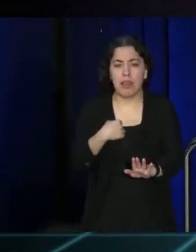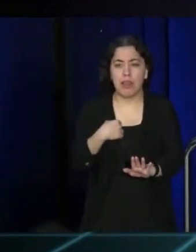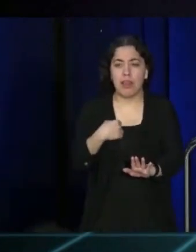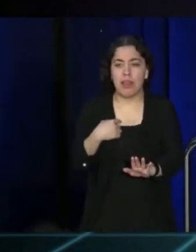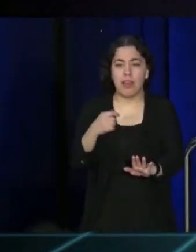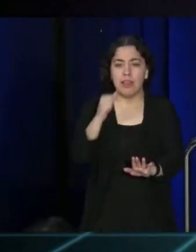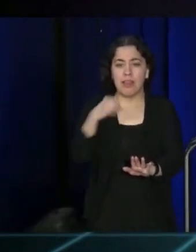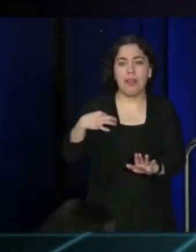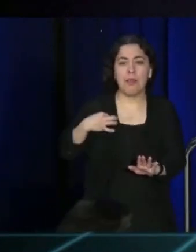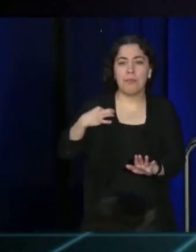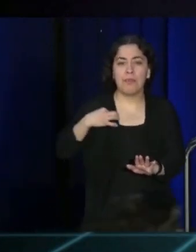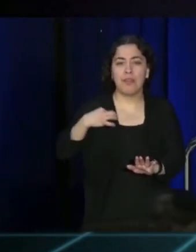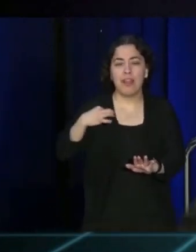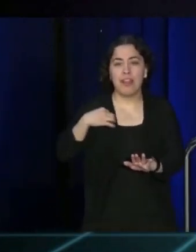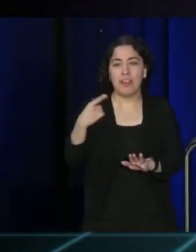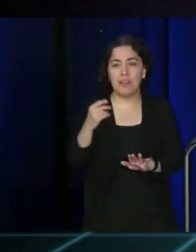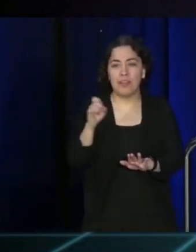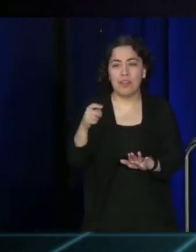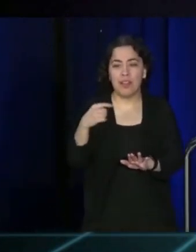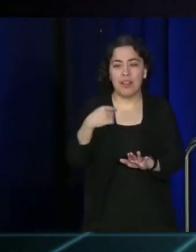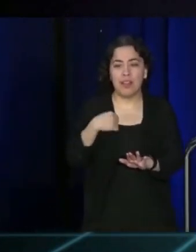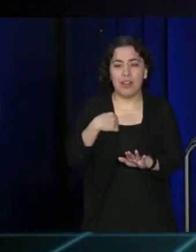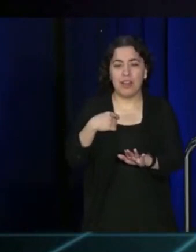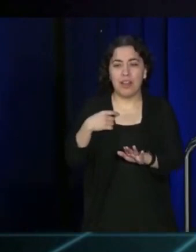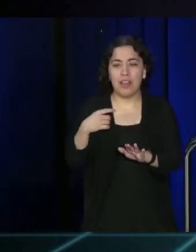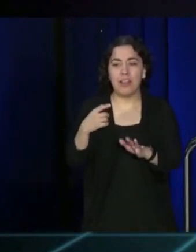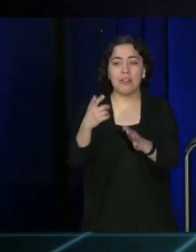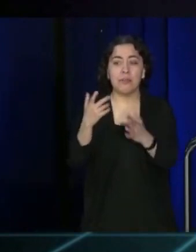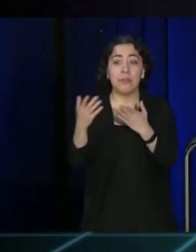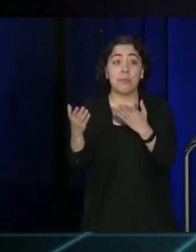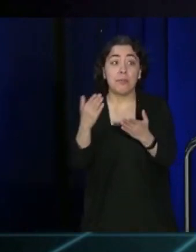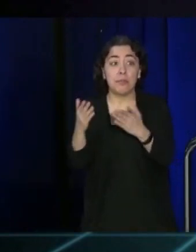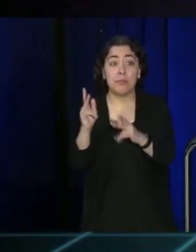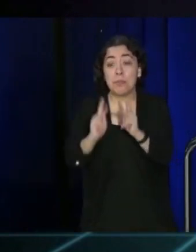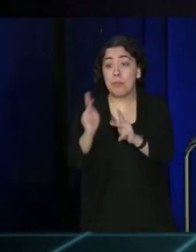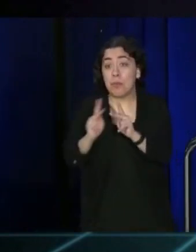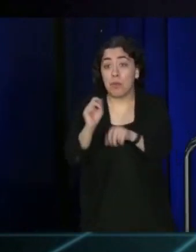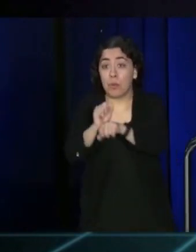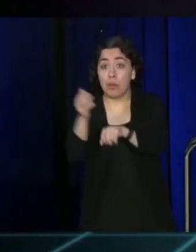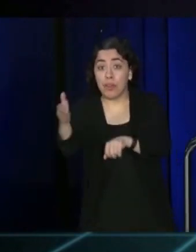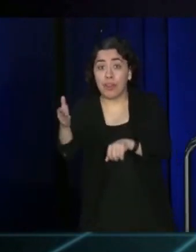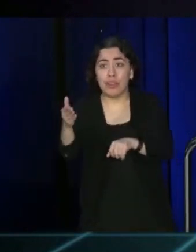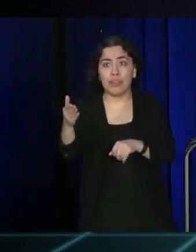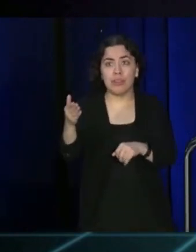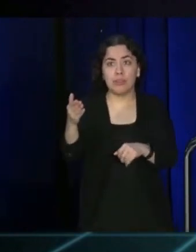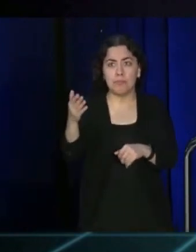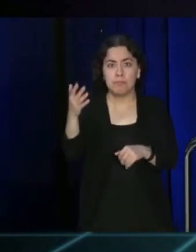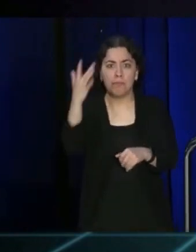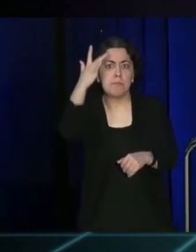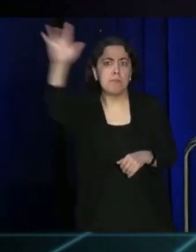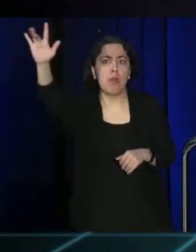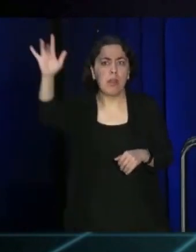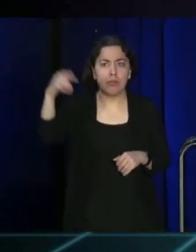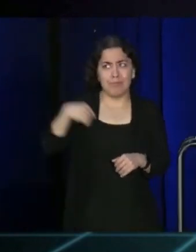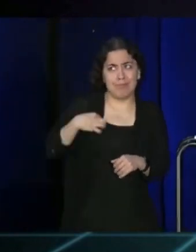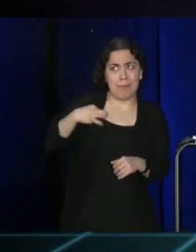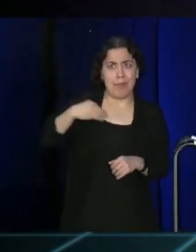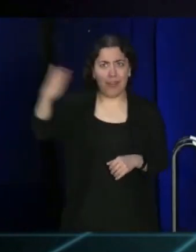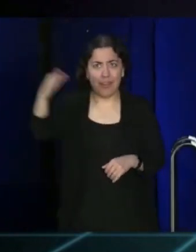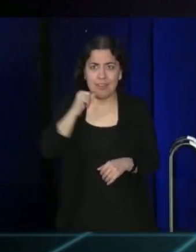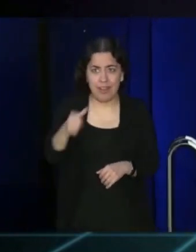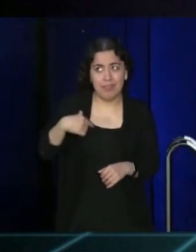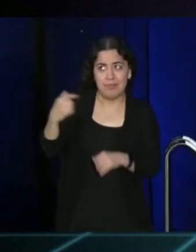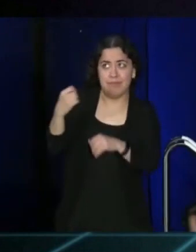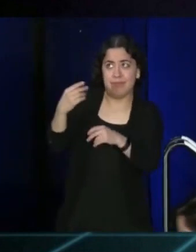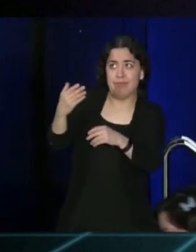probably couldn't get a job over there, but the people who work there are really smart. It's not that they're not smart. They could do this, I'm sure.